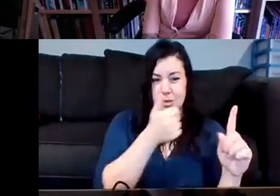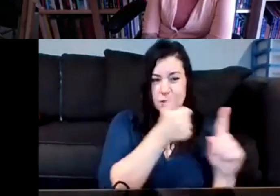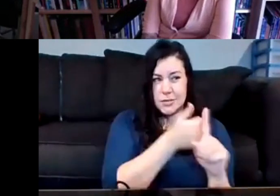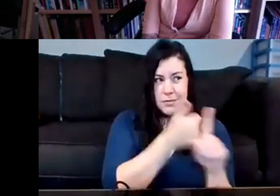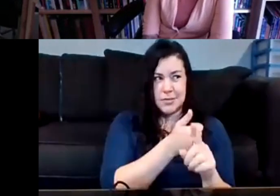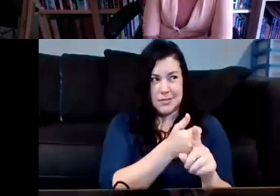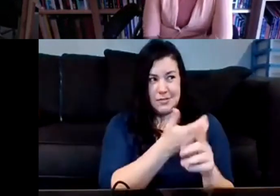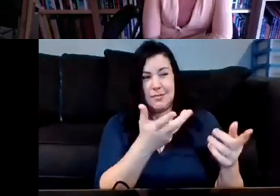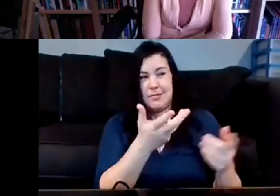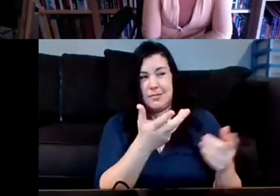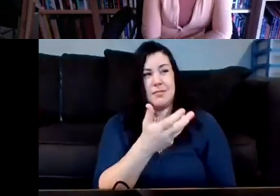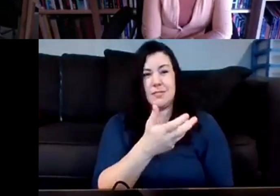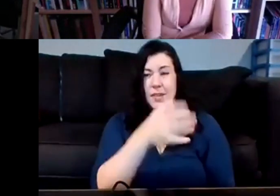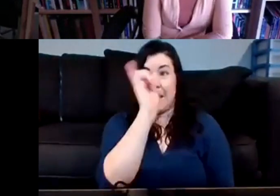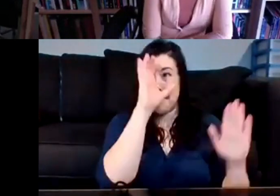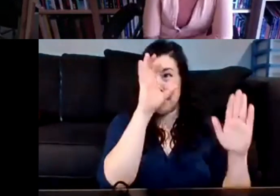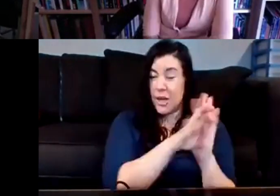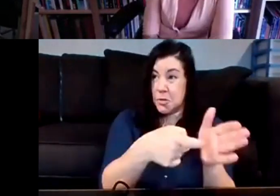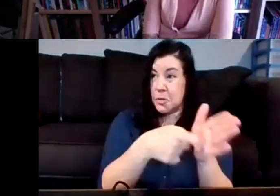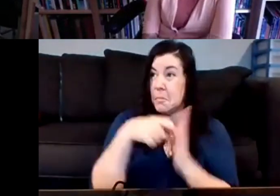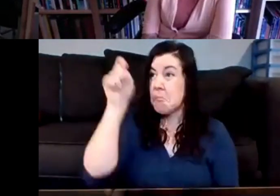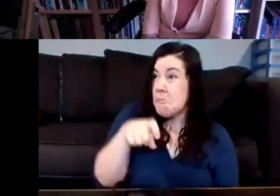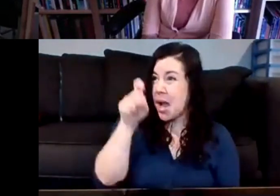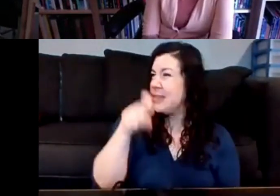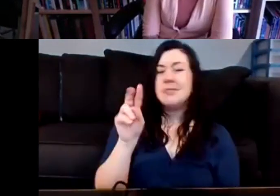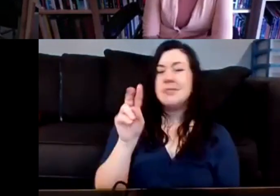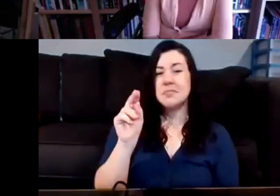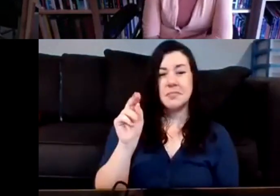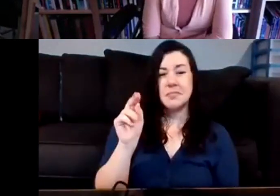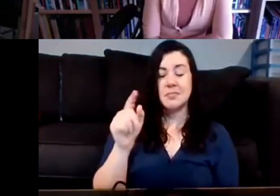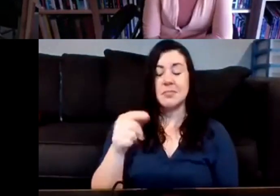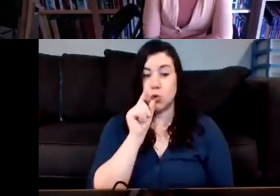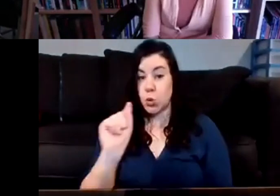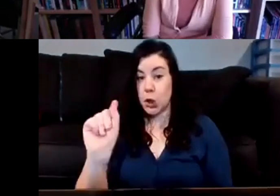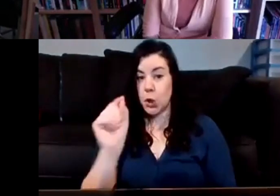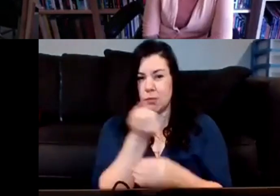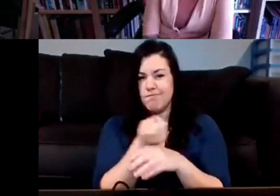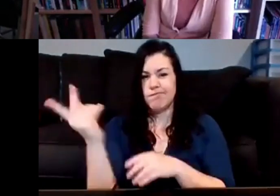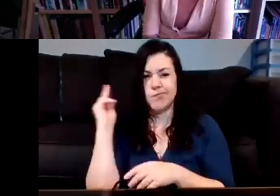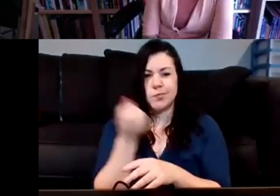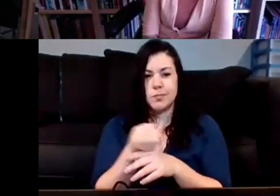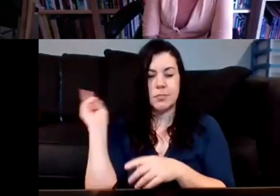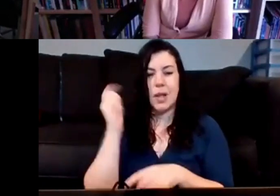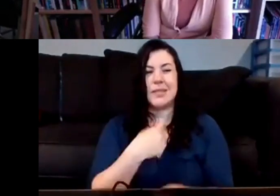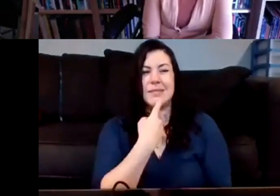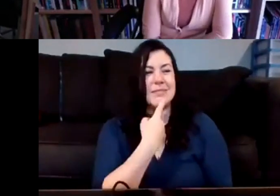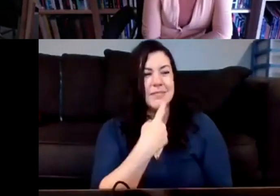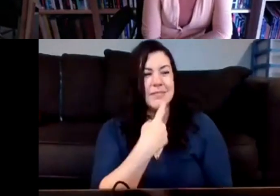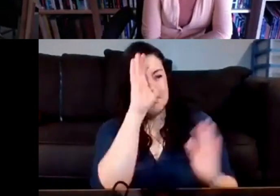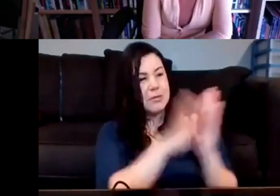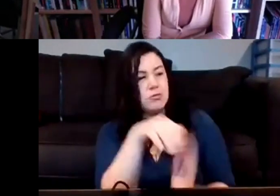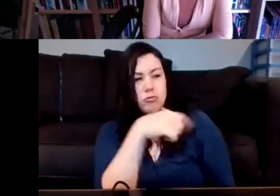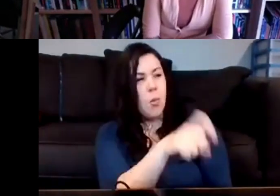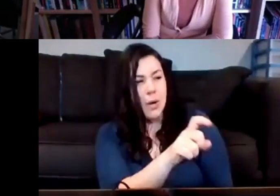don't need to have those pictures. I made this kind of comment on Twitter a few weeks ago, but it was like, you don't need those. All you need to do is put a room up